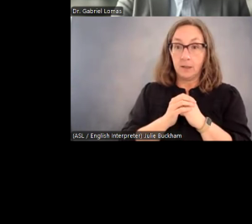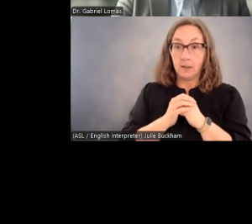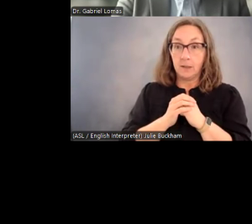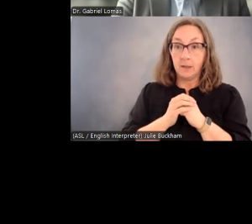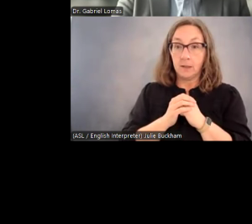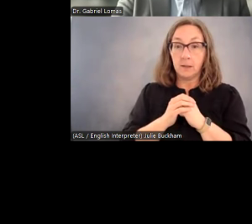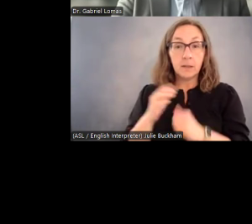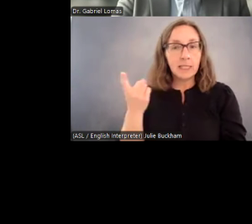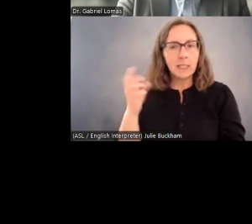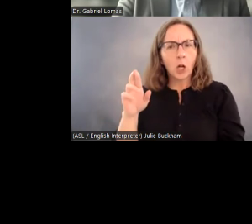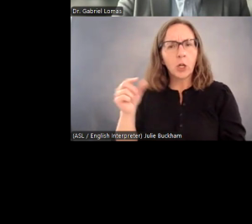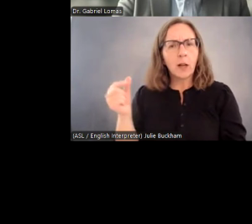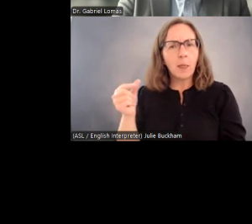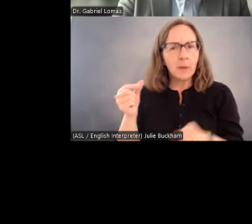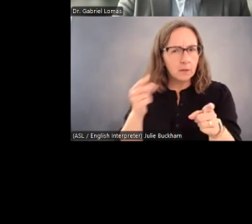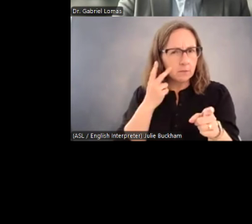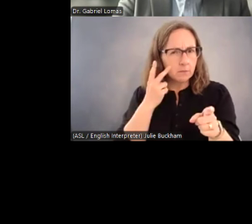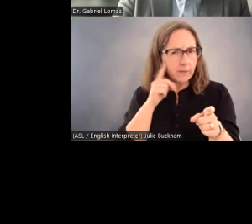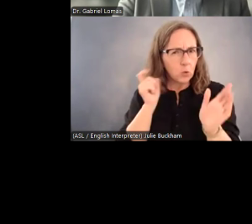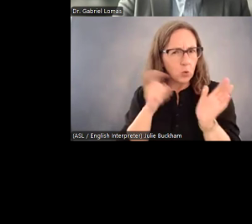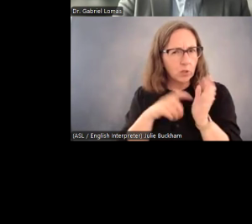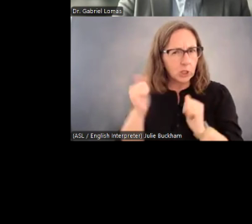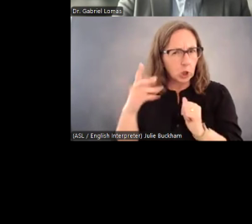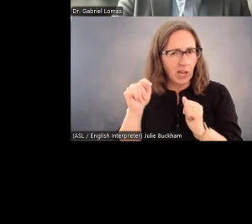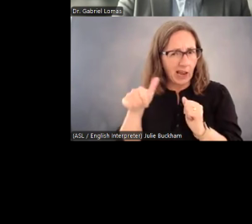Dr. Guthman, I don't know if you noticed there may have been some questions in the chat.